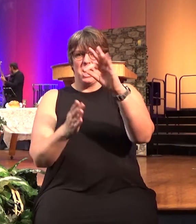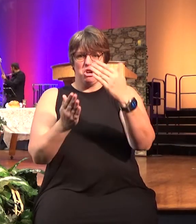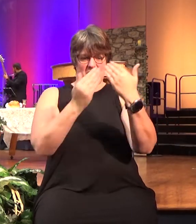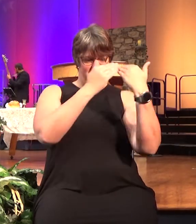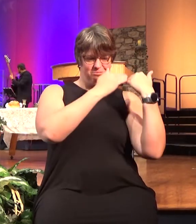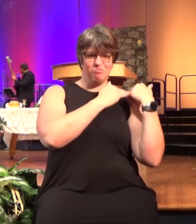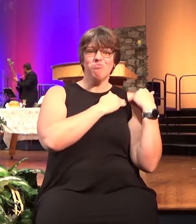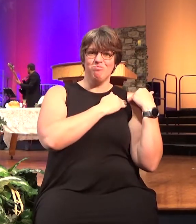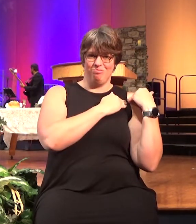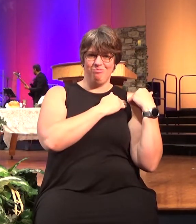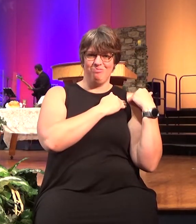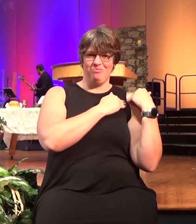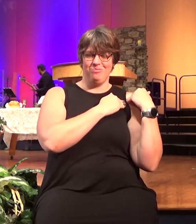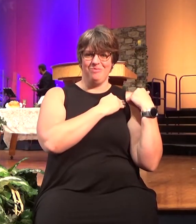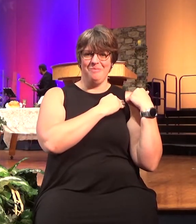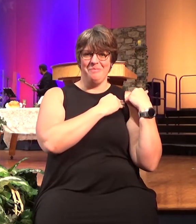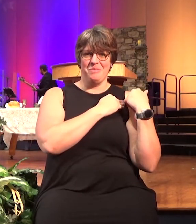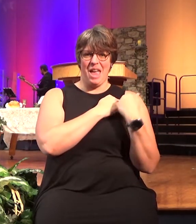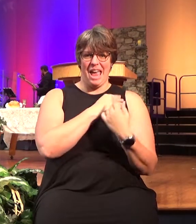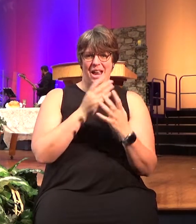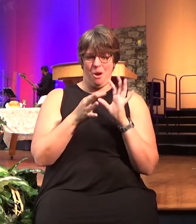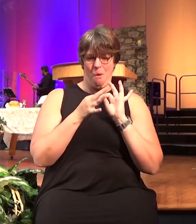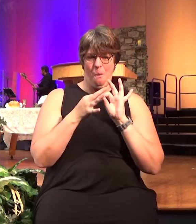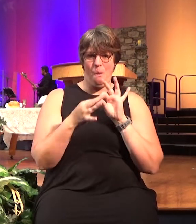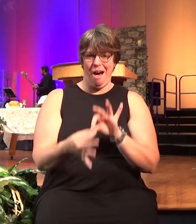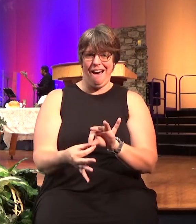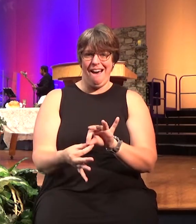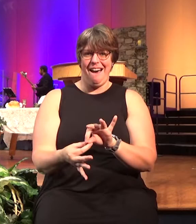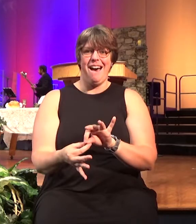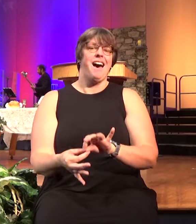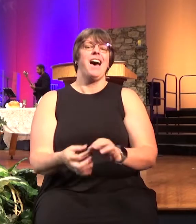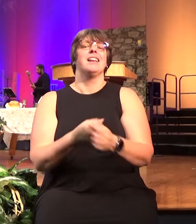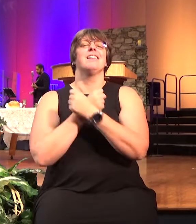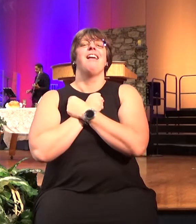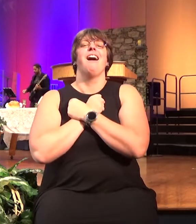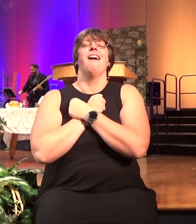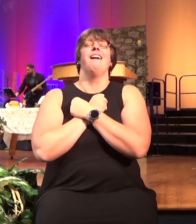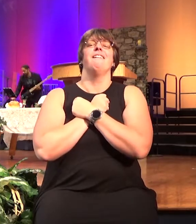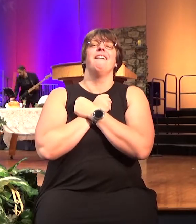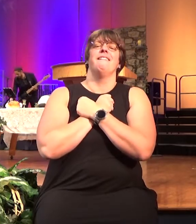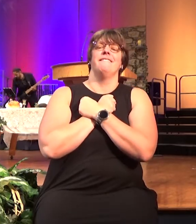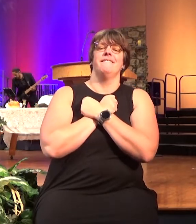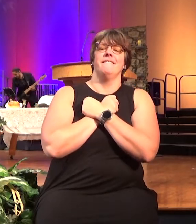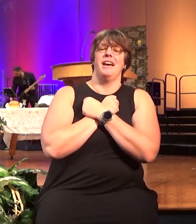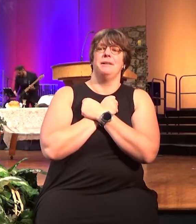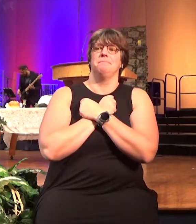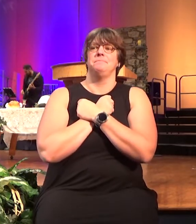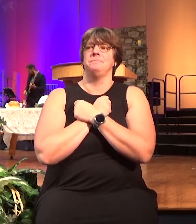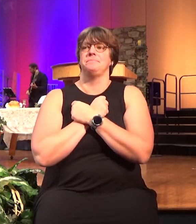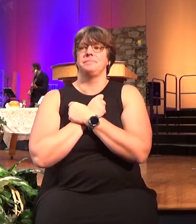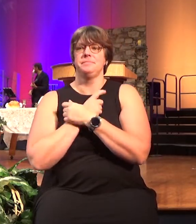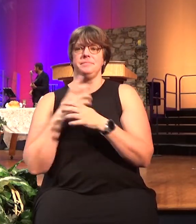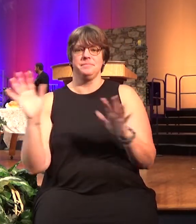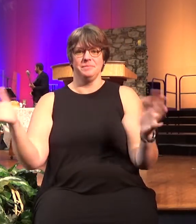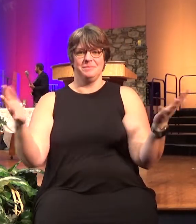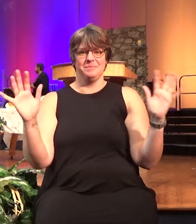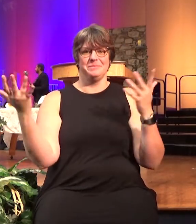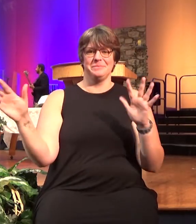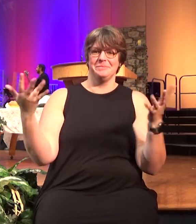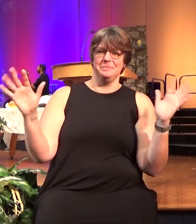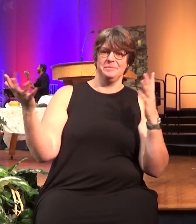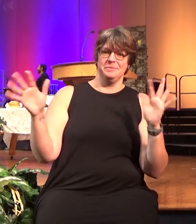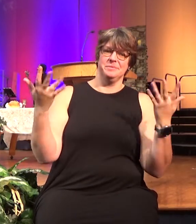through eternity. Here we go. One love, one mind that you